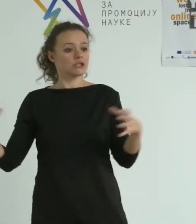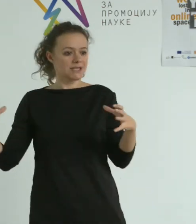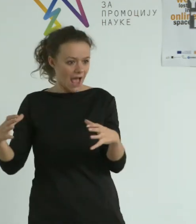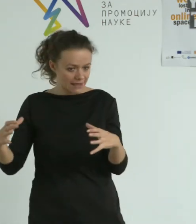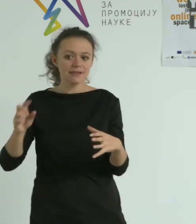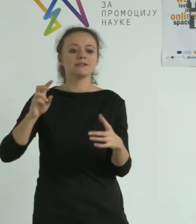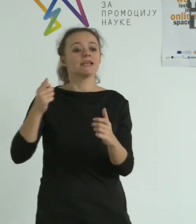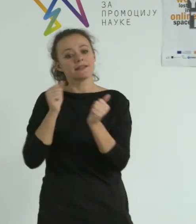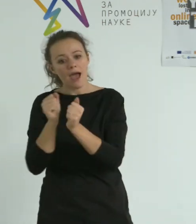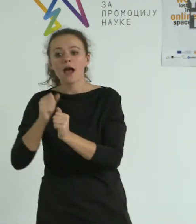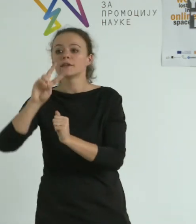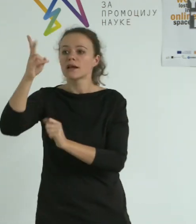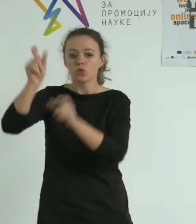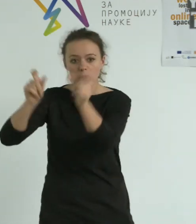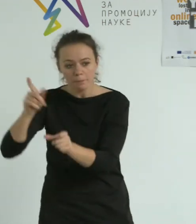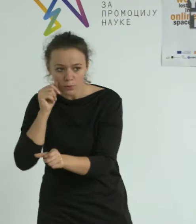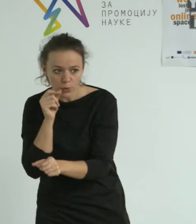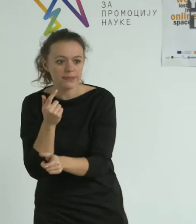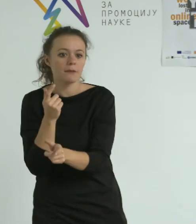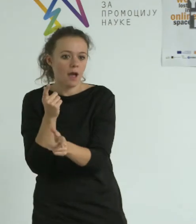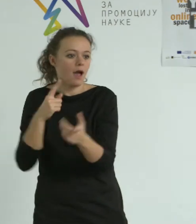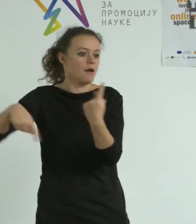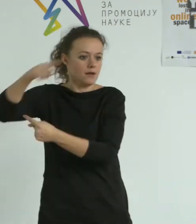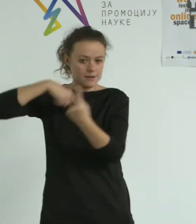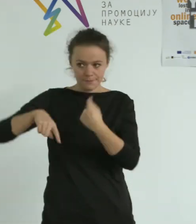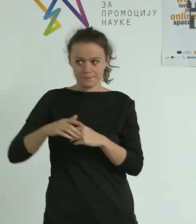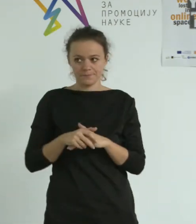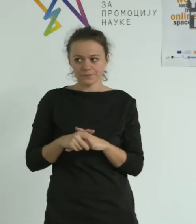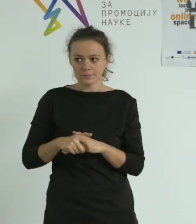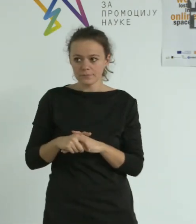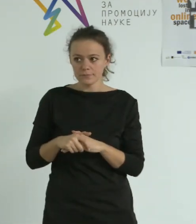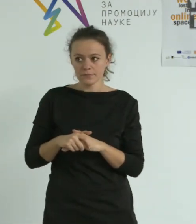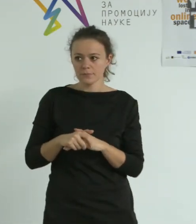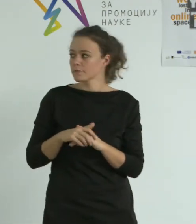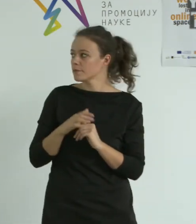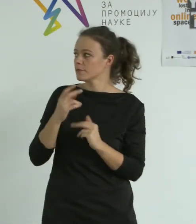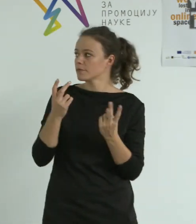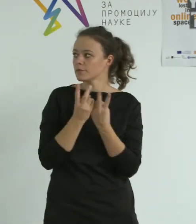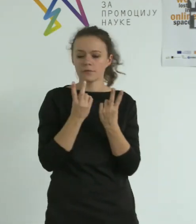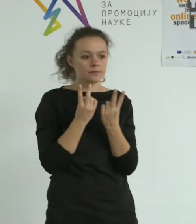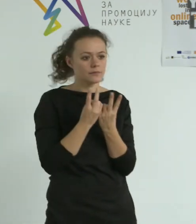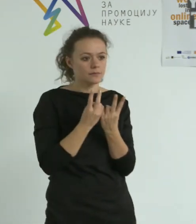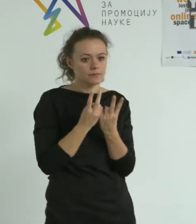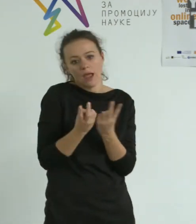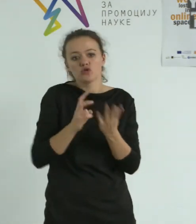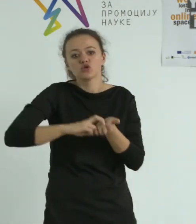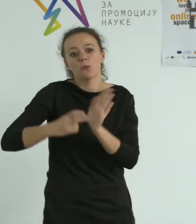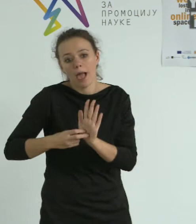some other people. It didn't turn out like we planned, but never mind.